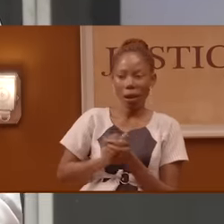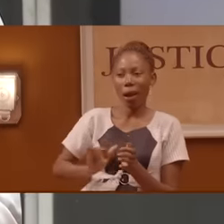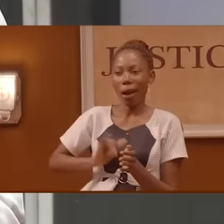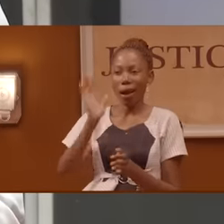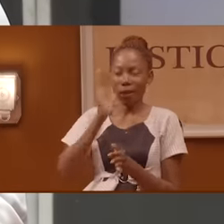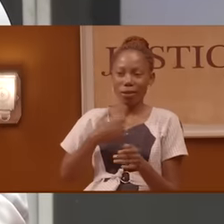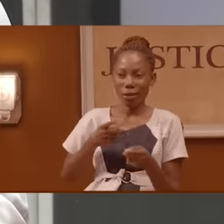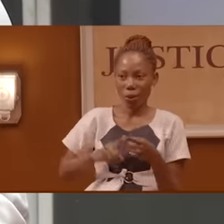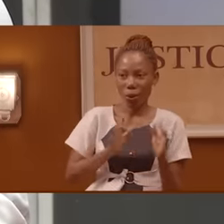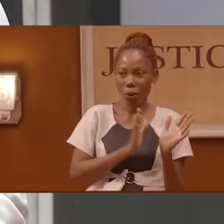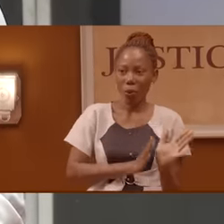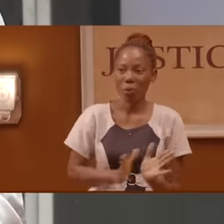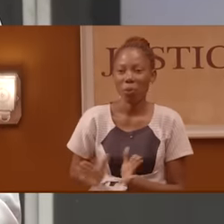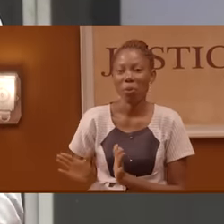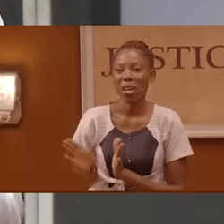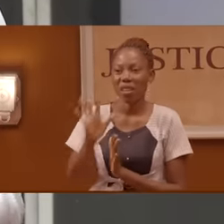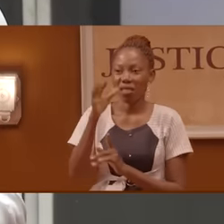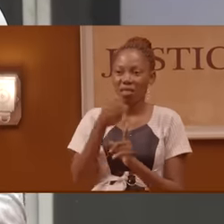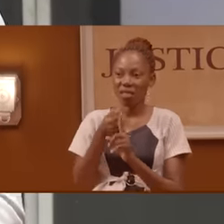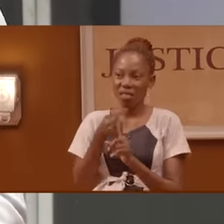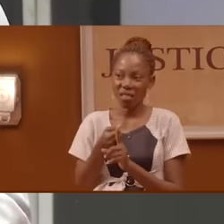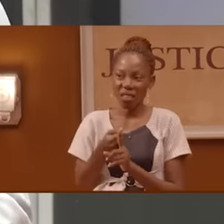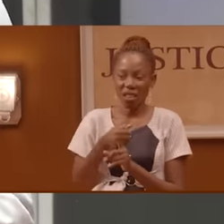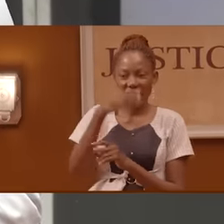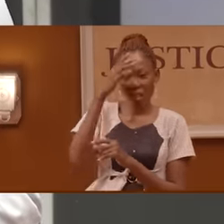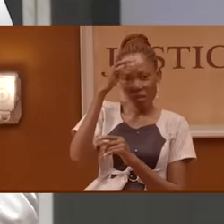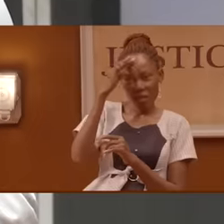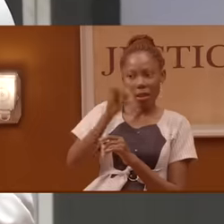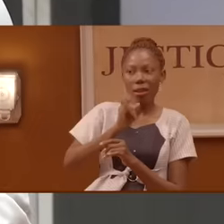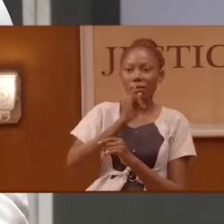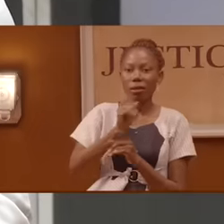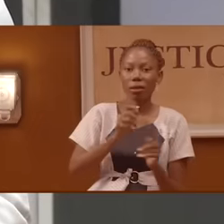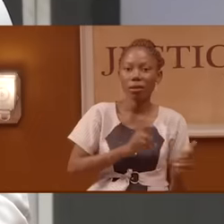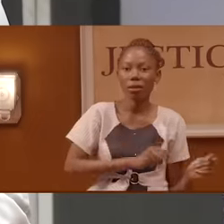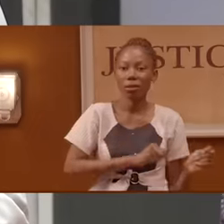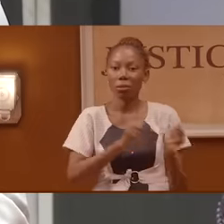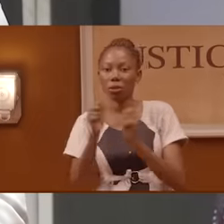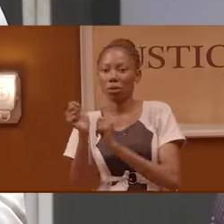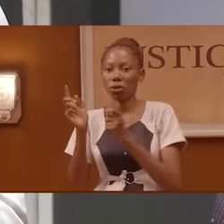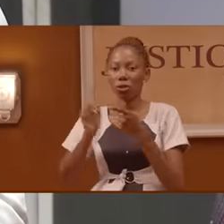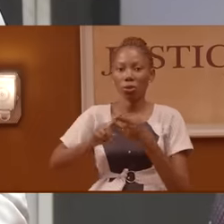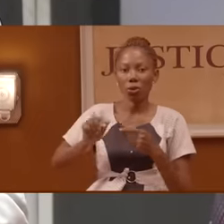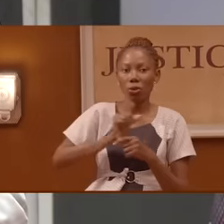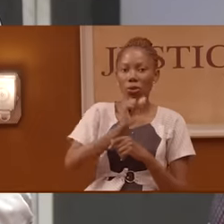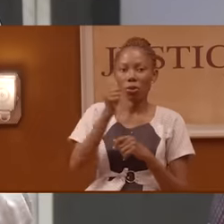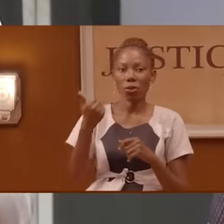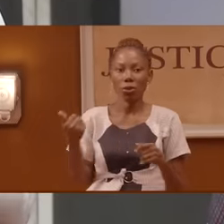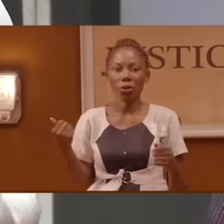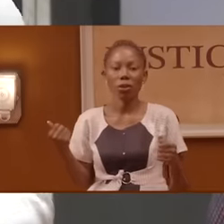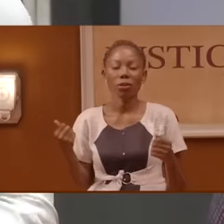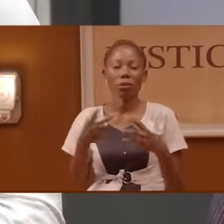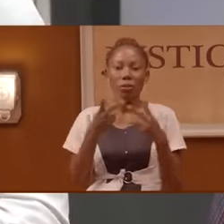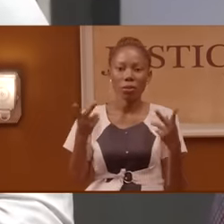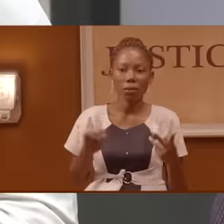prepare myself that is relocating us back to Lagos into his father's